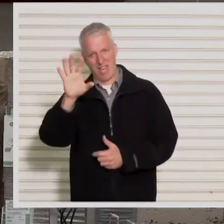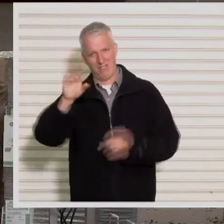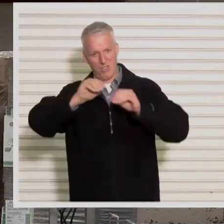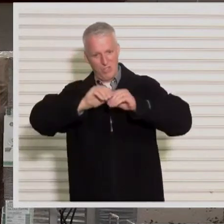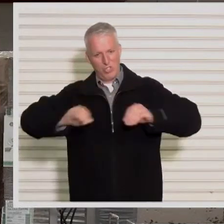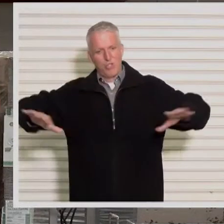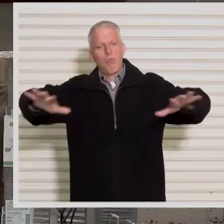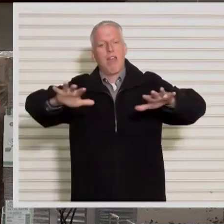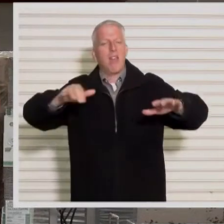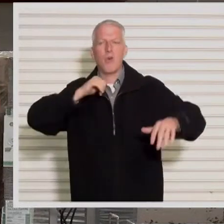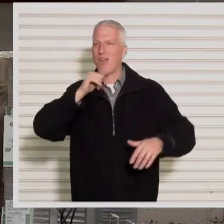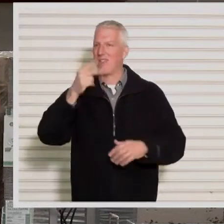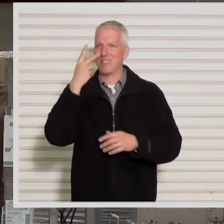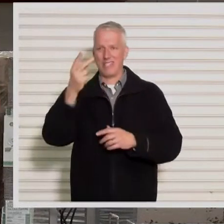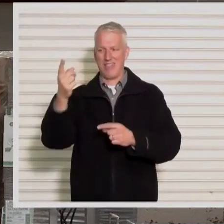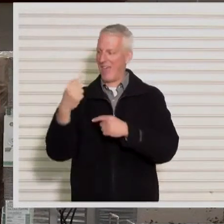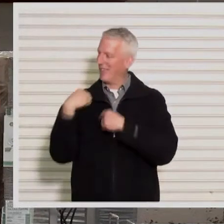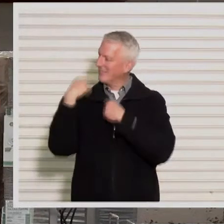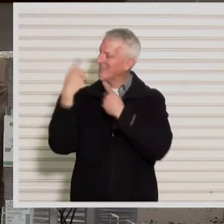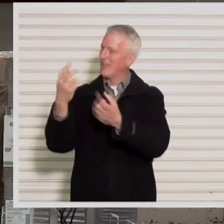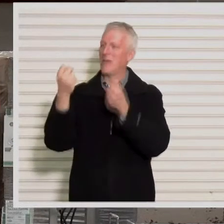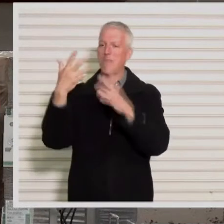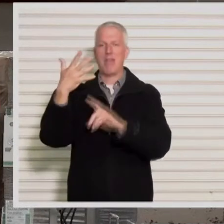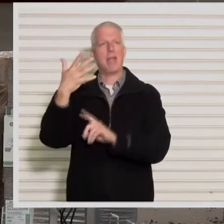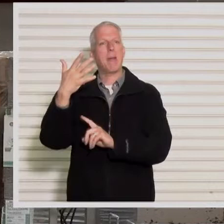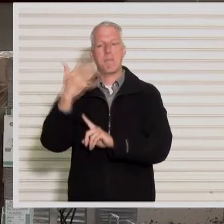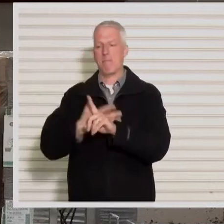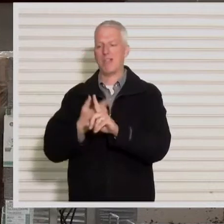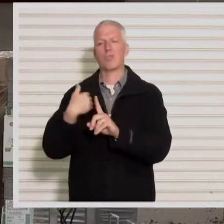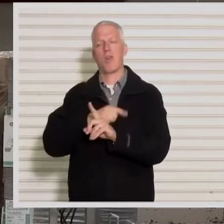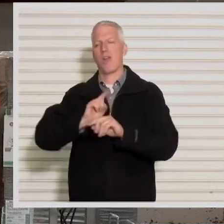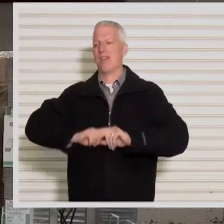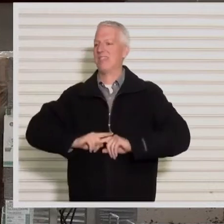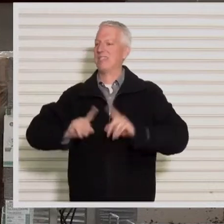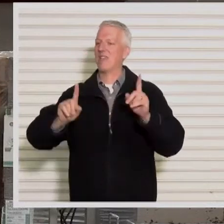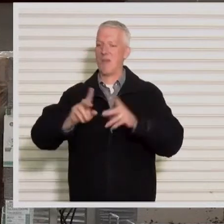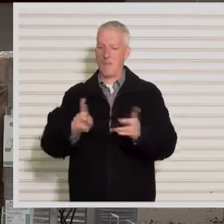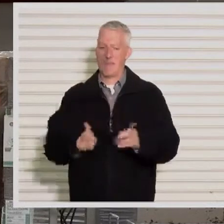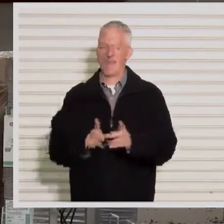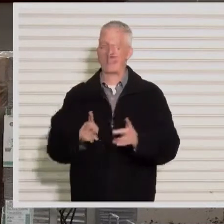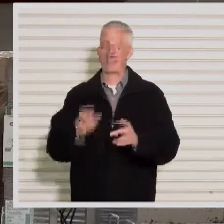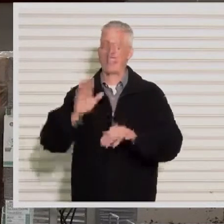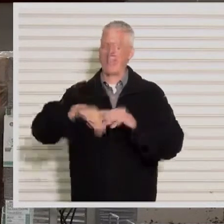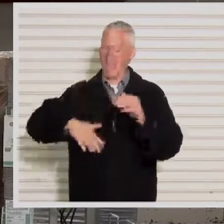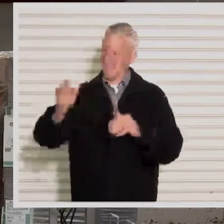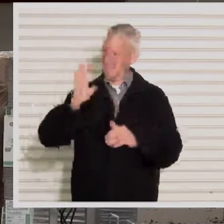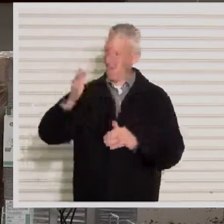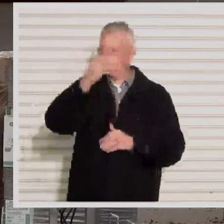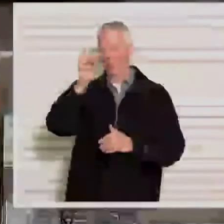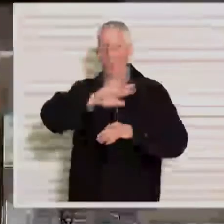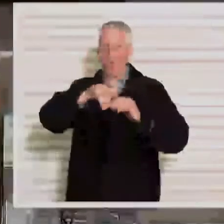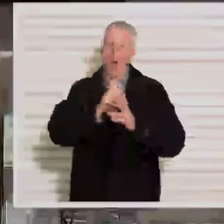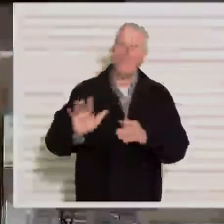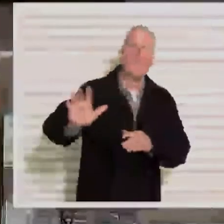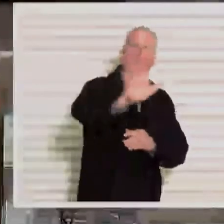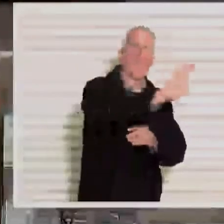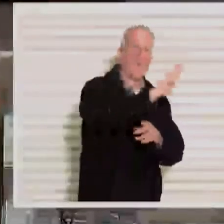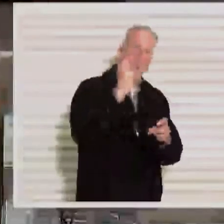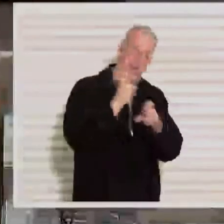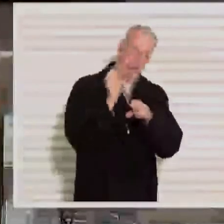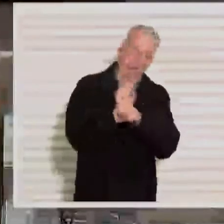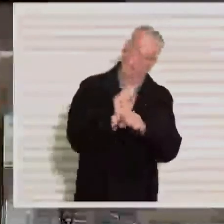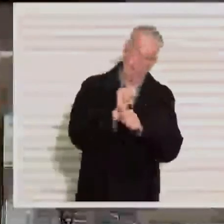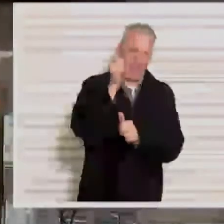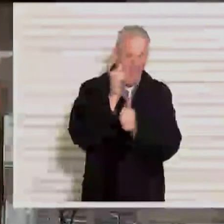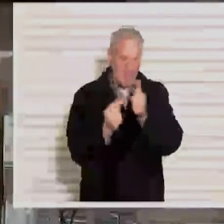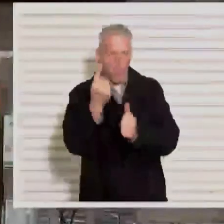many months in our state. We are in a very different place than we have been because of all of your hard work. Each and every one of